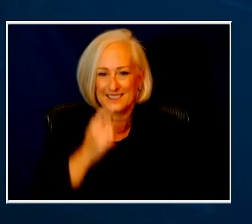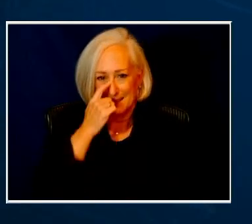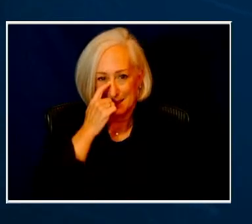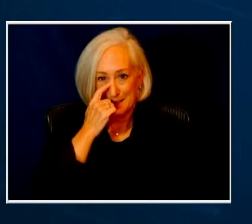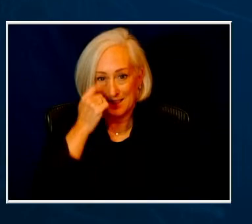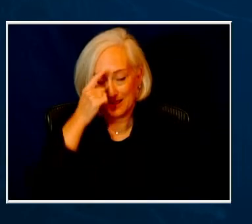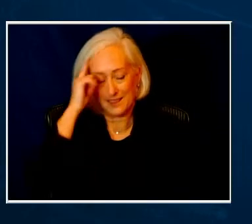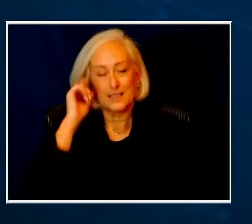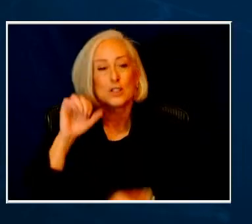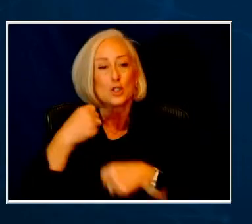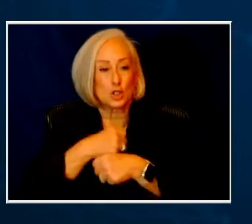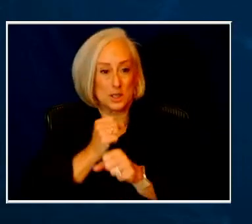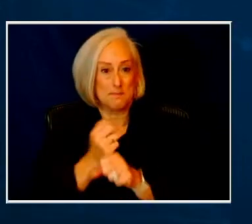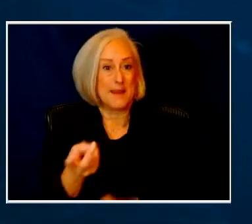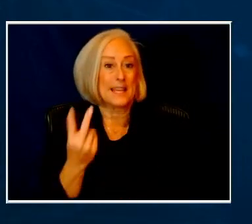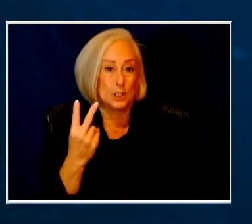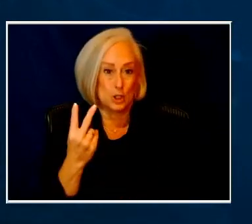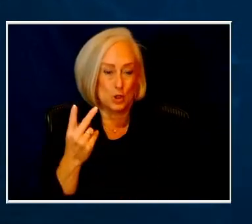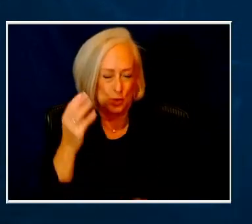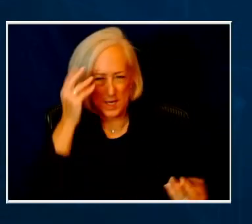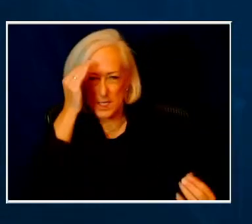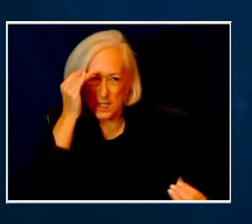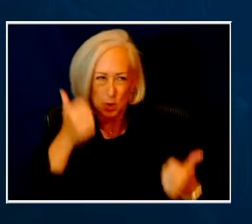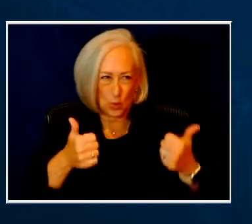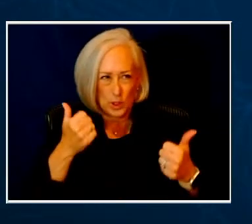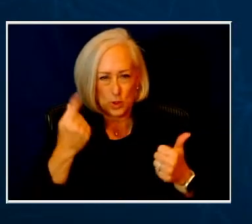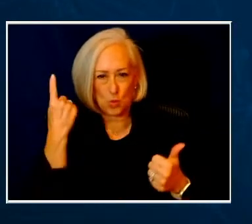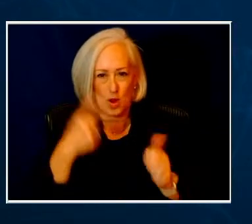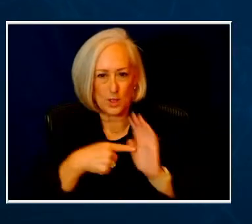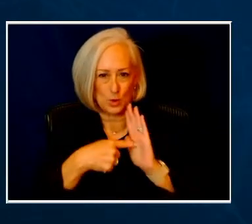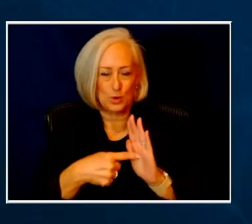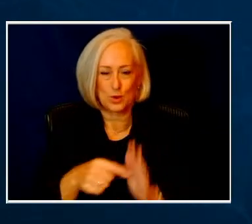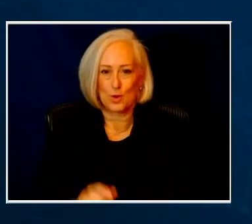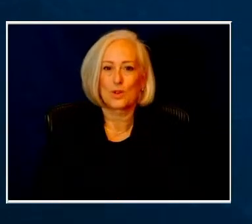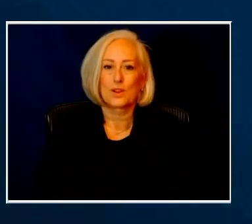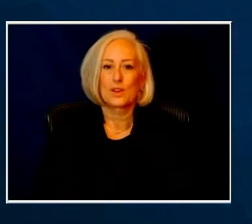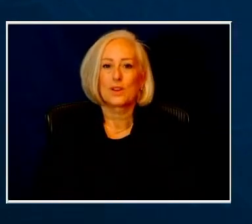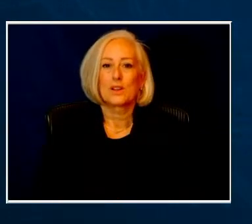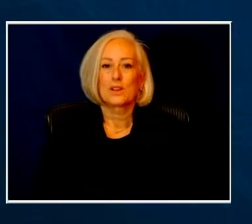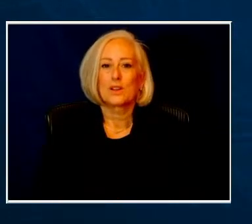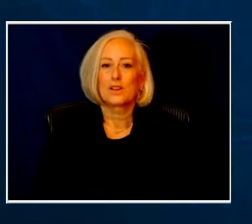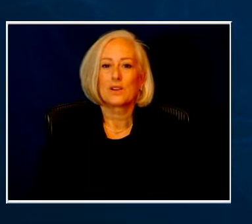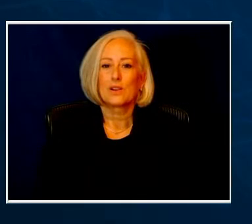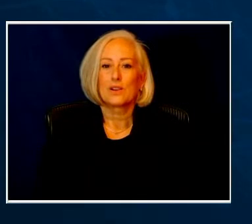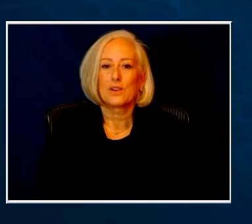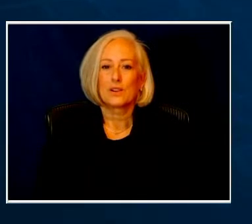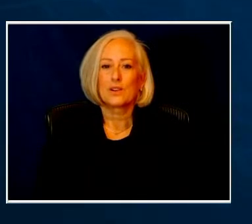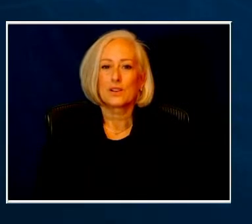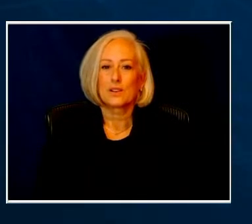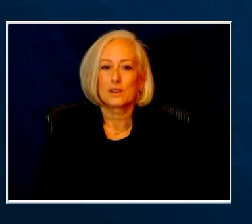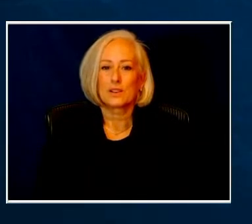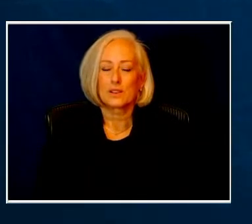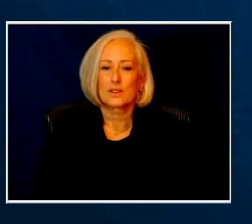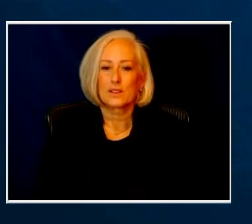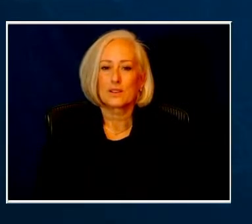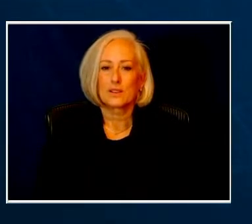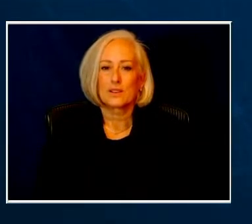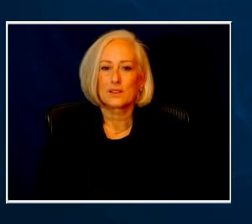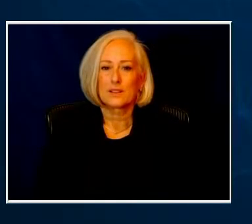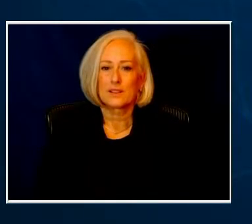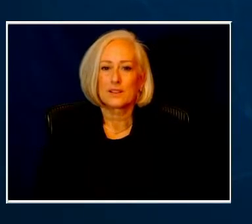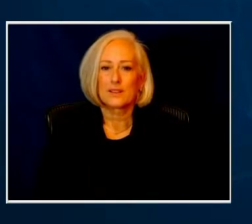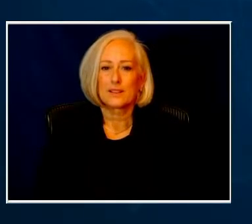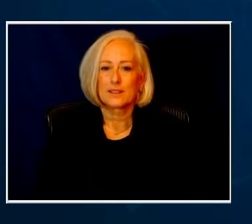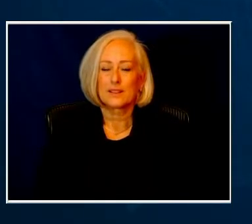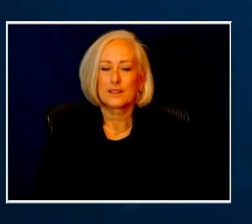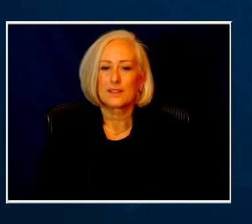did two, so. Oh, I my gotta see goodness. this. Oh, this is good. Okay, let's see what we got. Okay, which one?